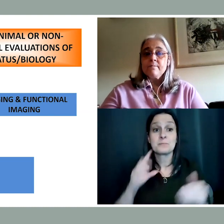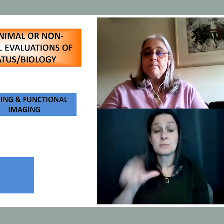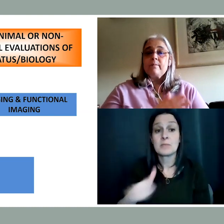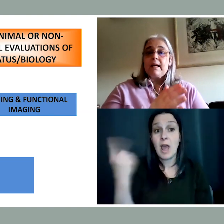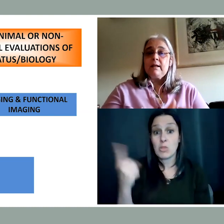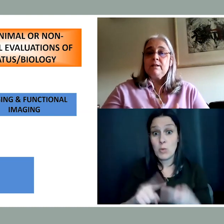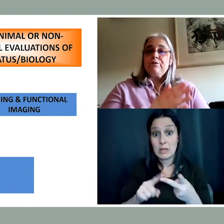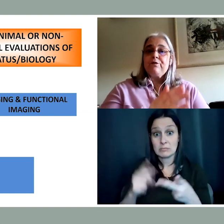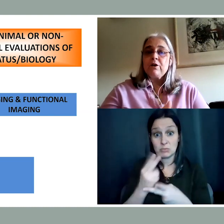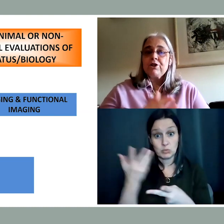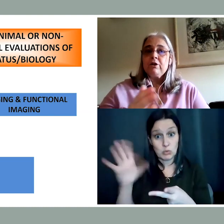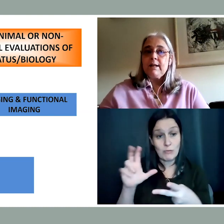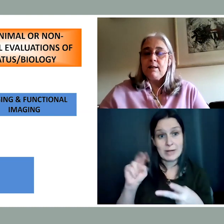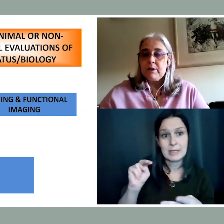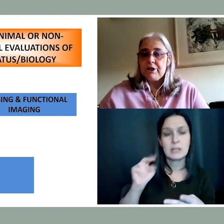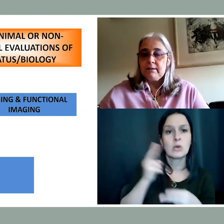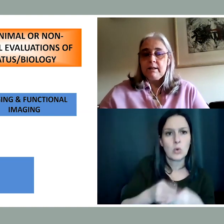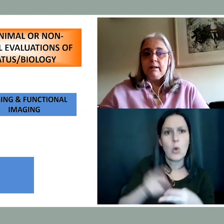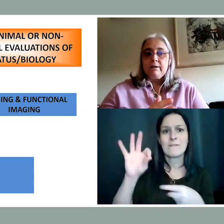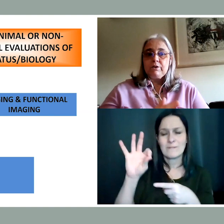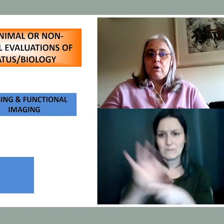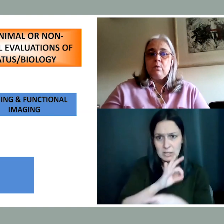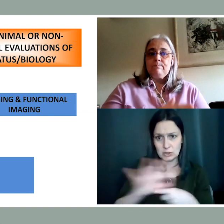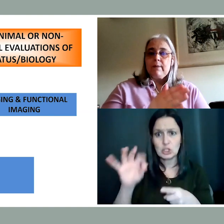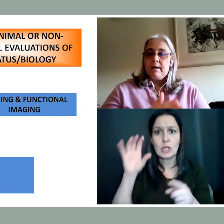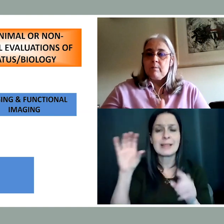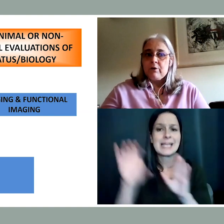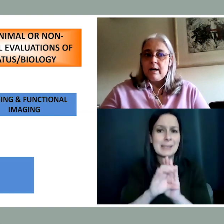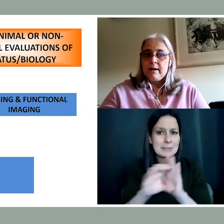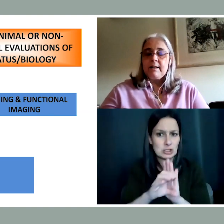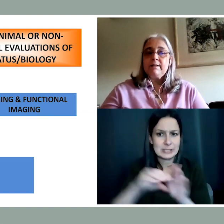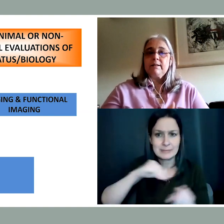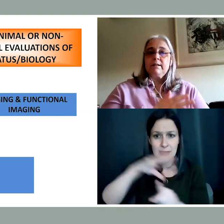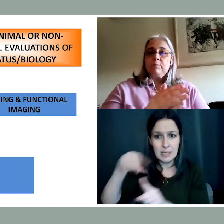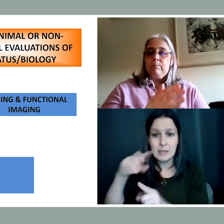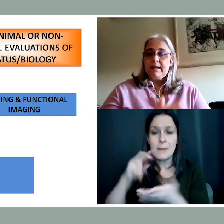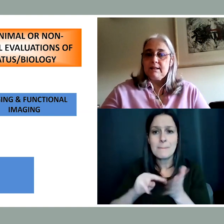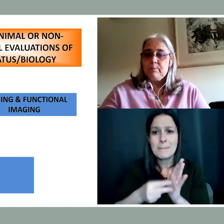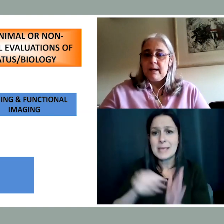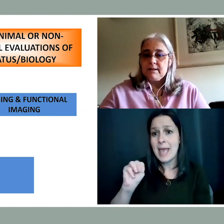using, is functional imaging. So MRIs,